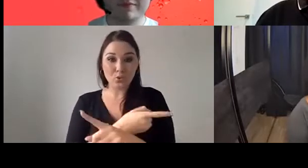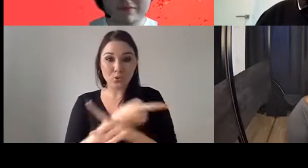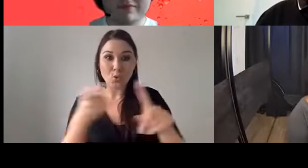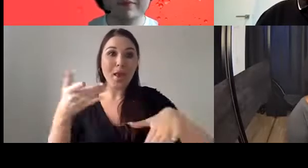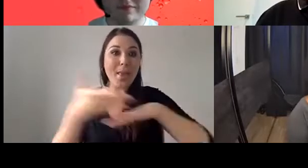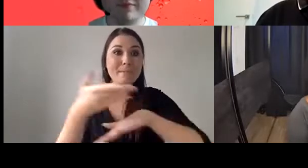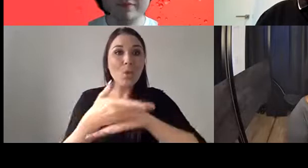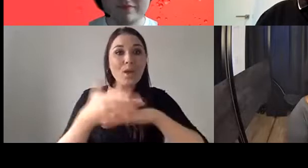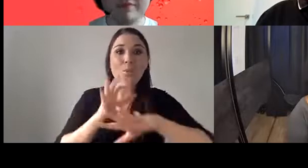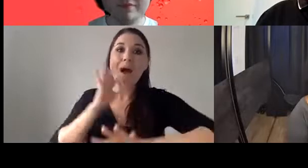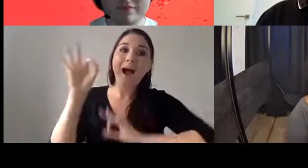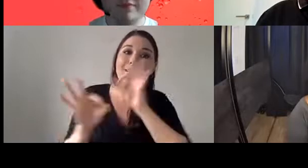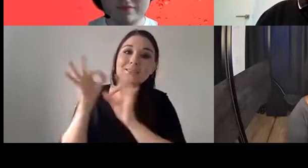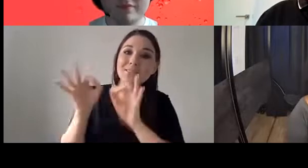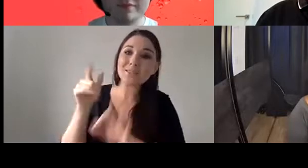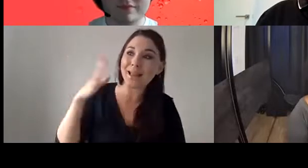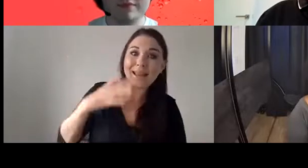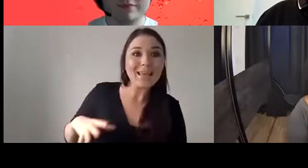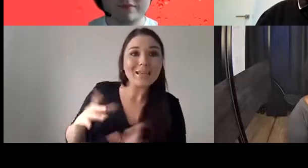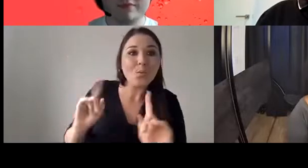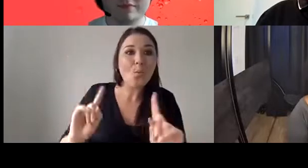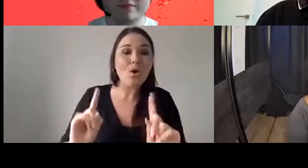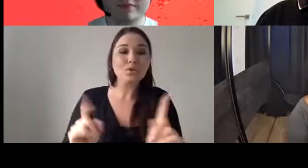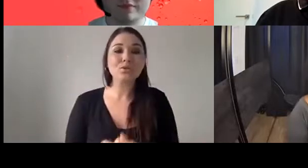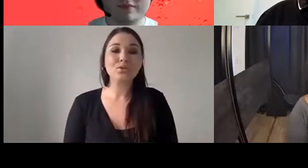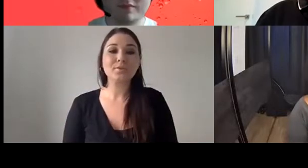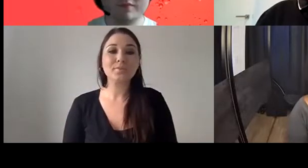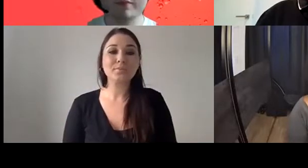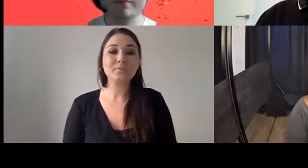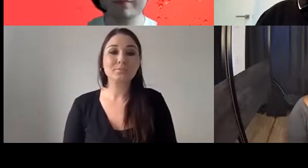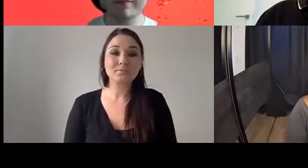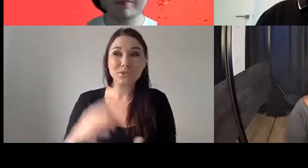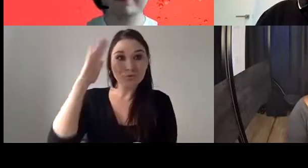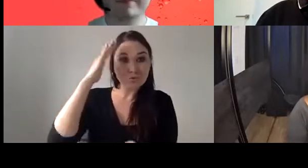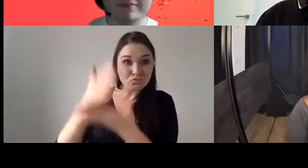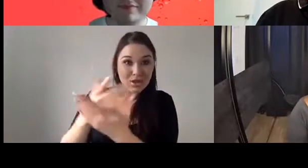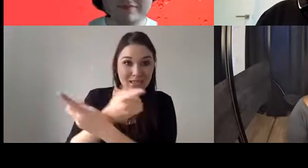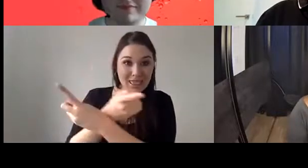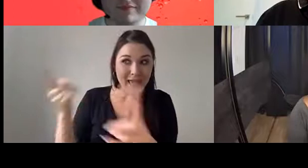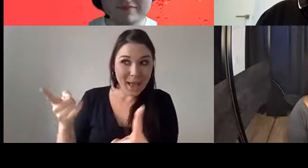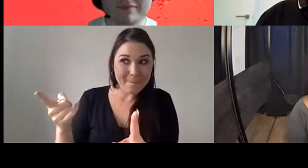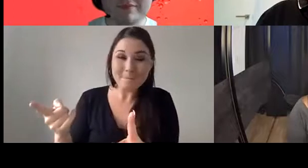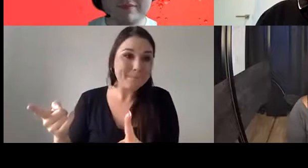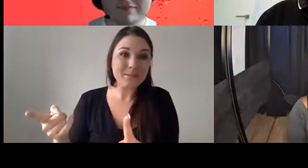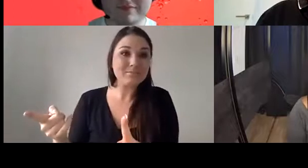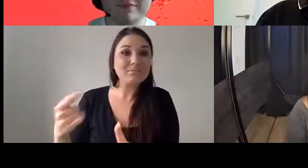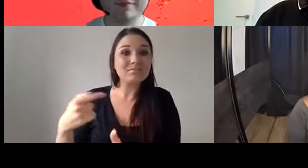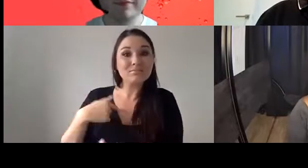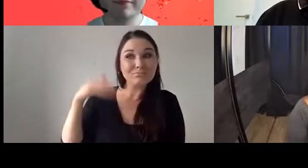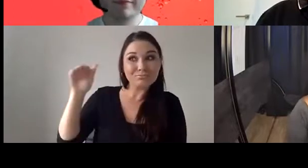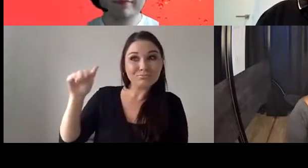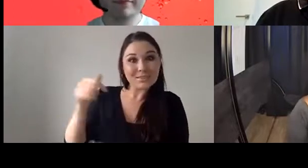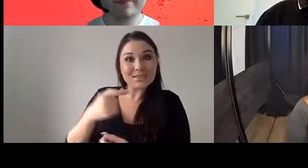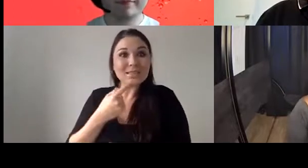need, because you can always trust them to know better what they need to be successful in